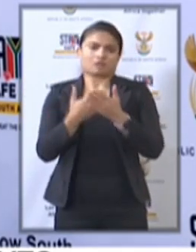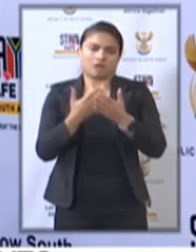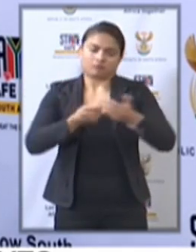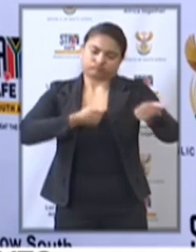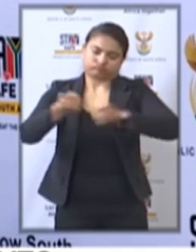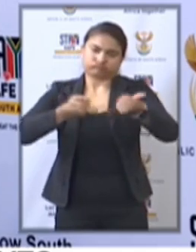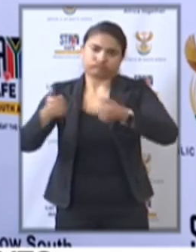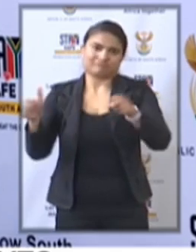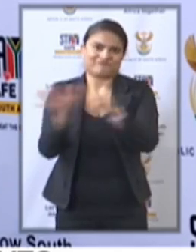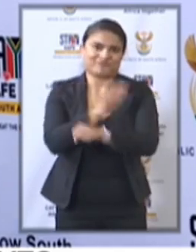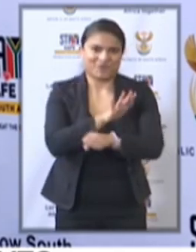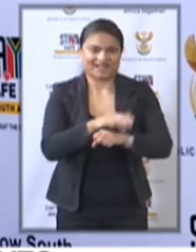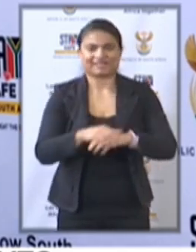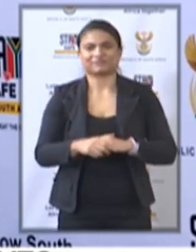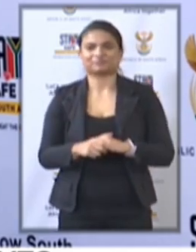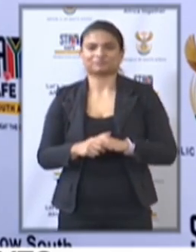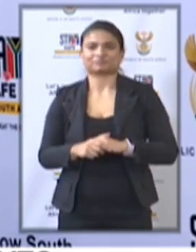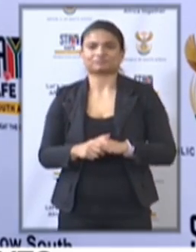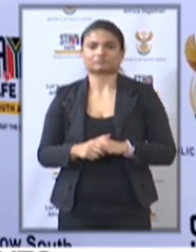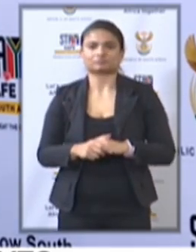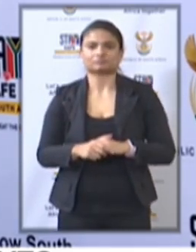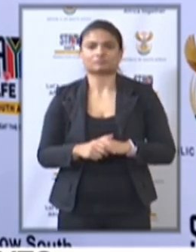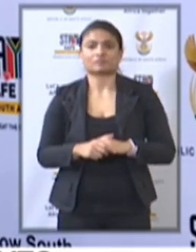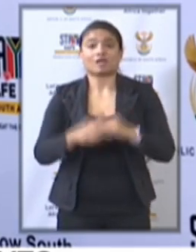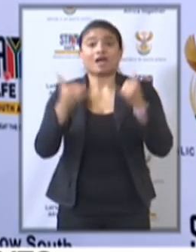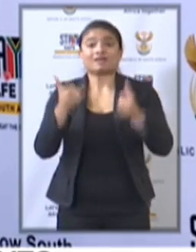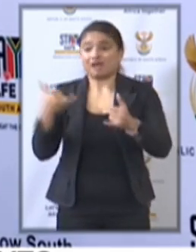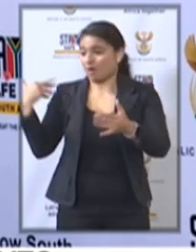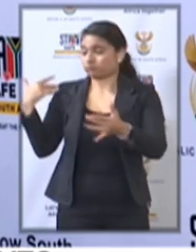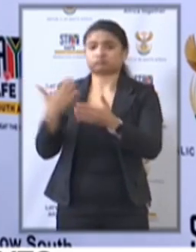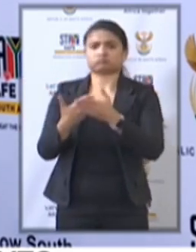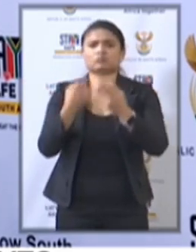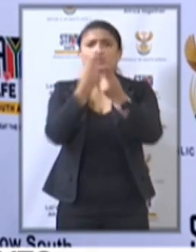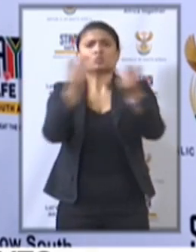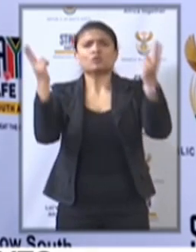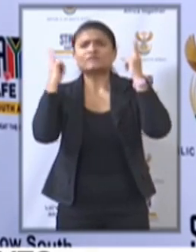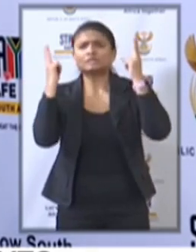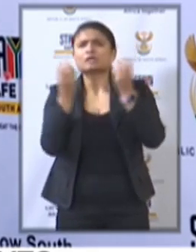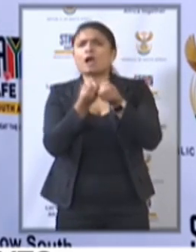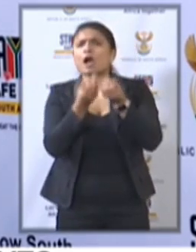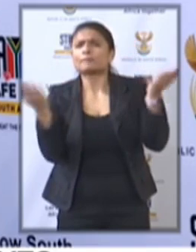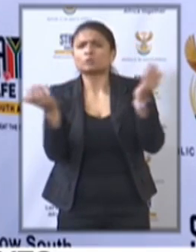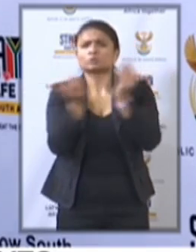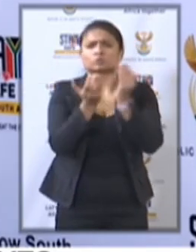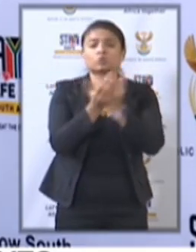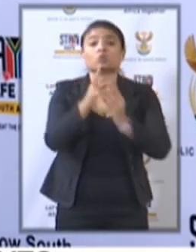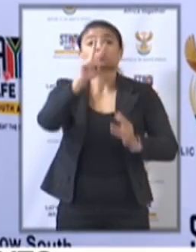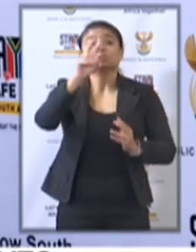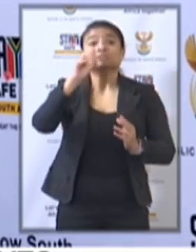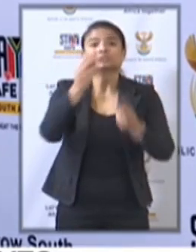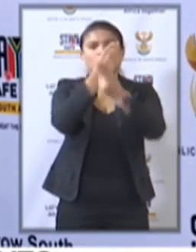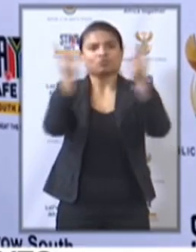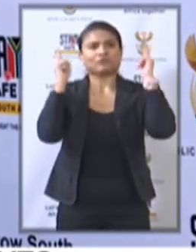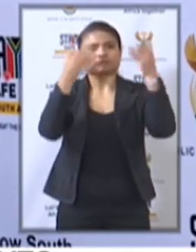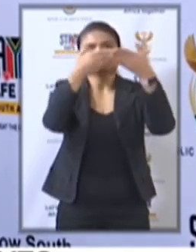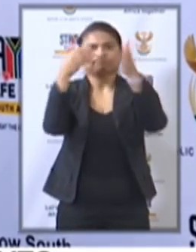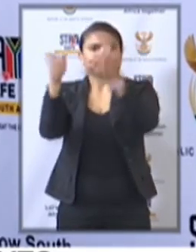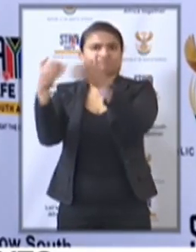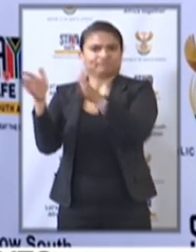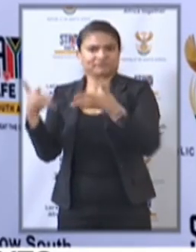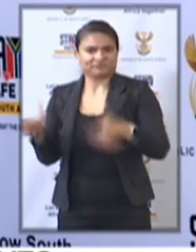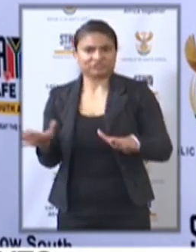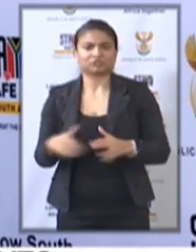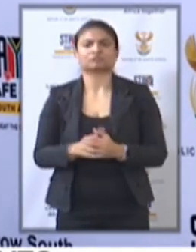To date, 20 universities have welcomed students back onto their campuses and